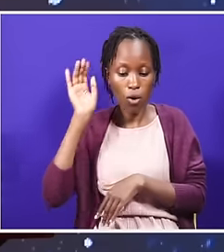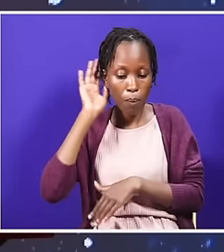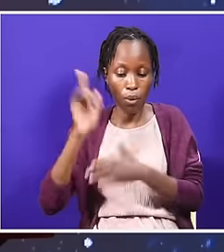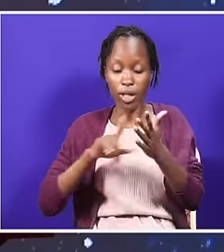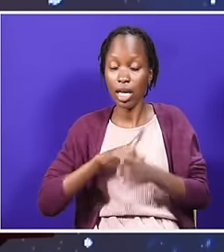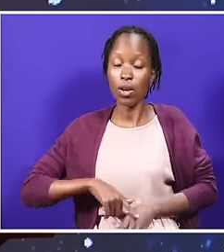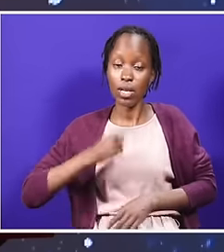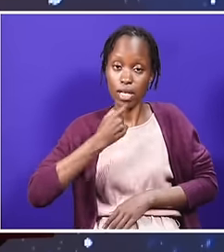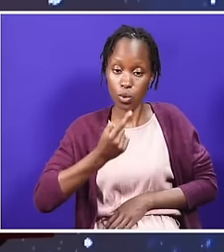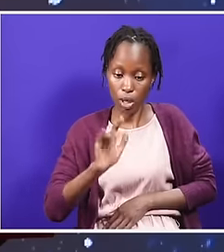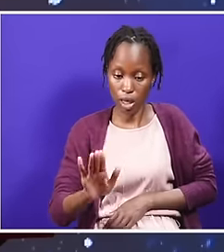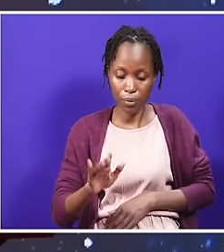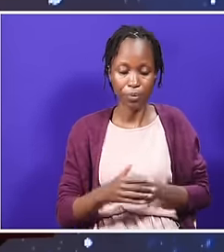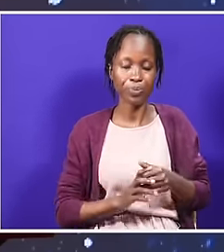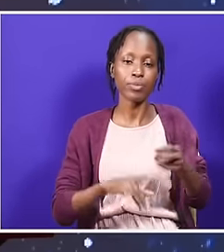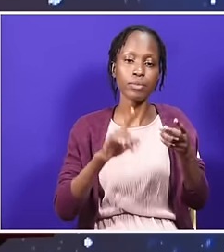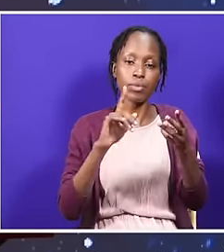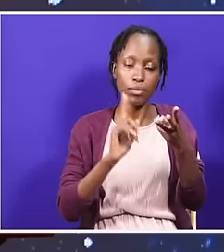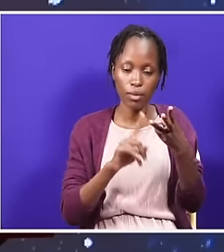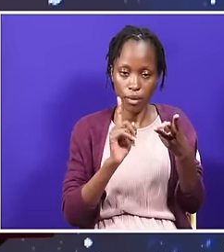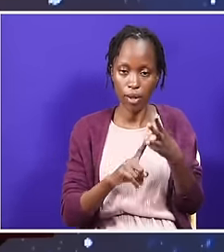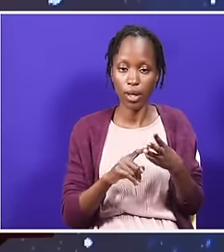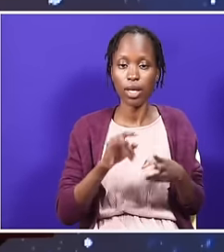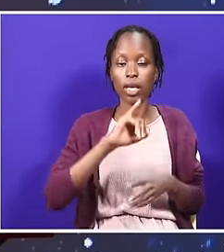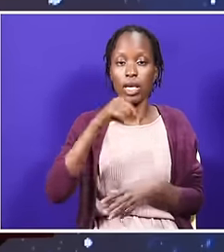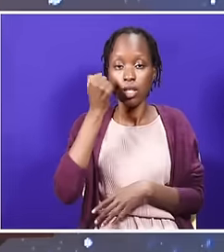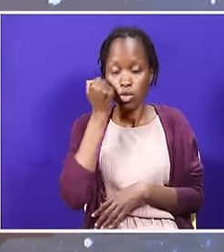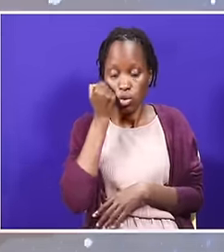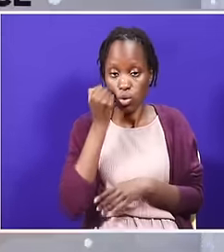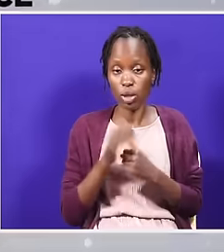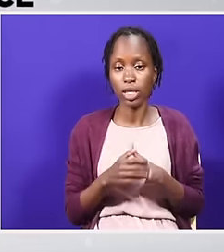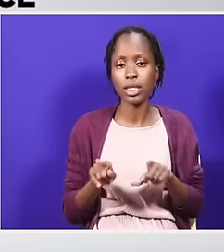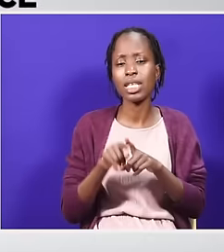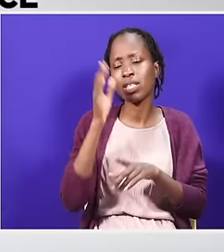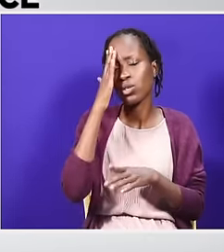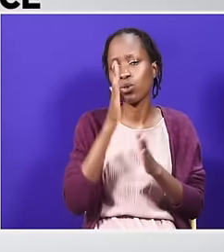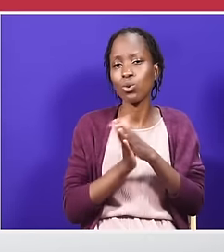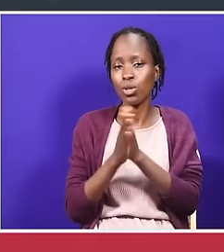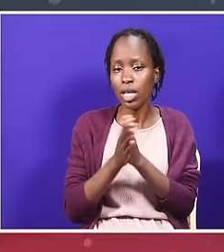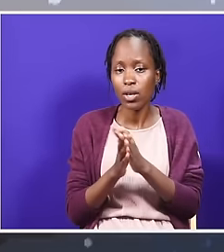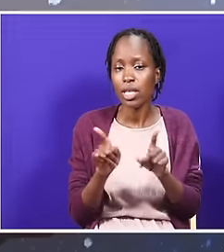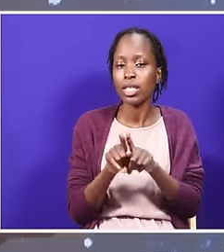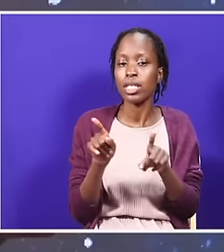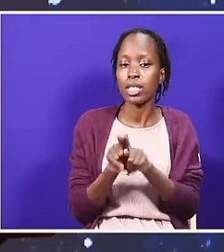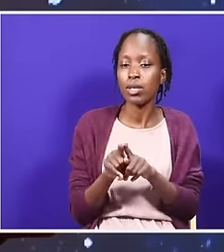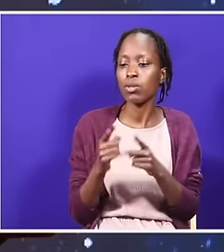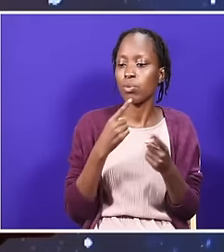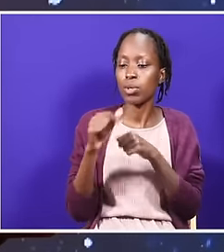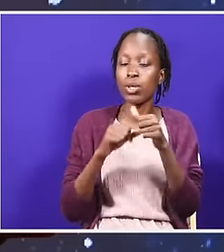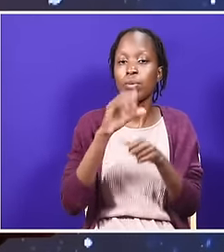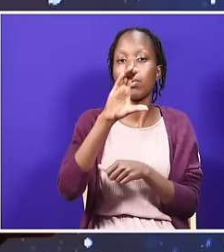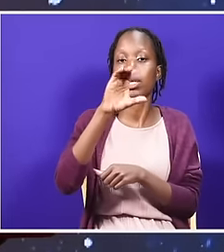the Lord had said. The third one is in Joshua. And we know this story. We've just been talking about